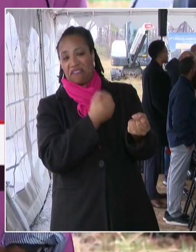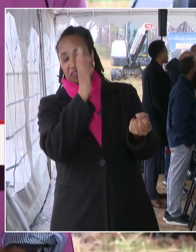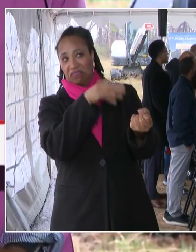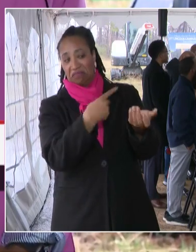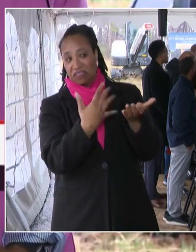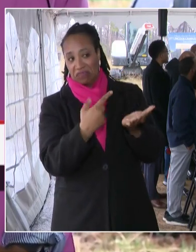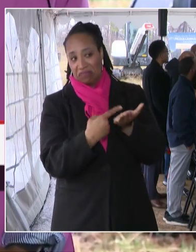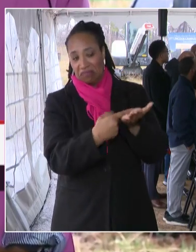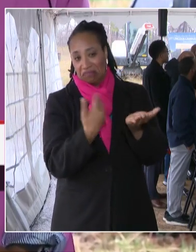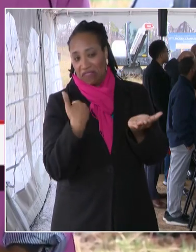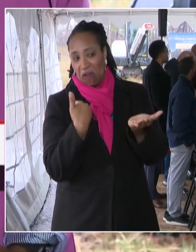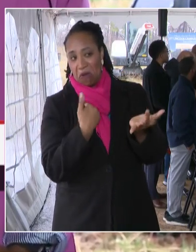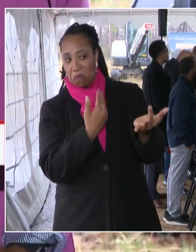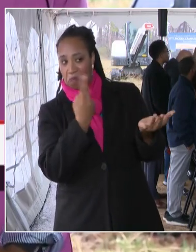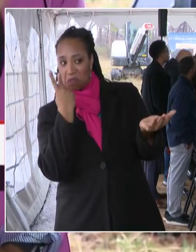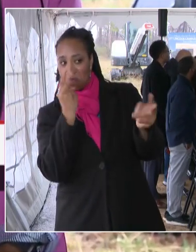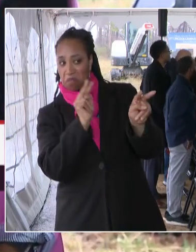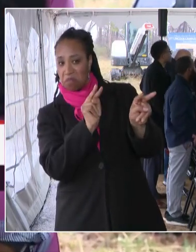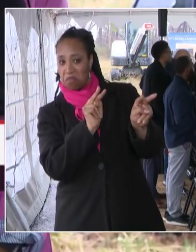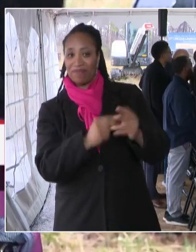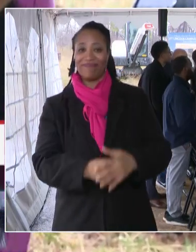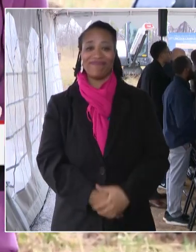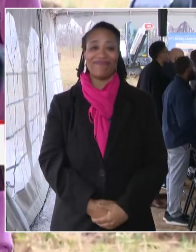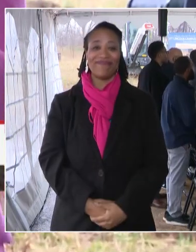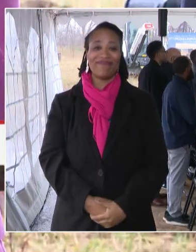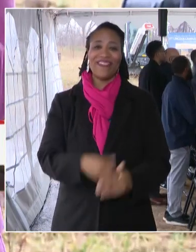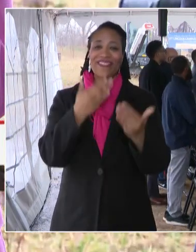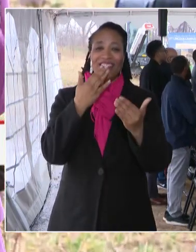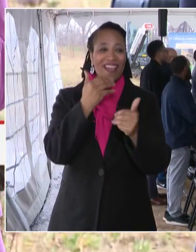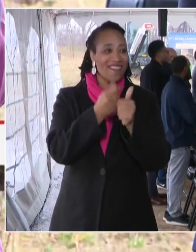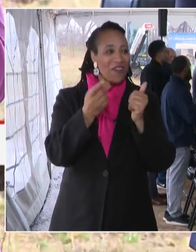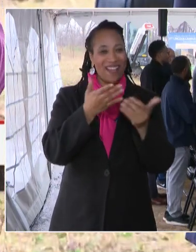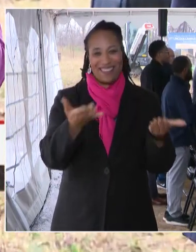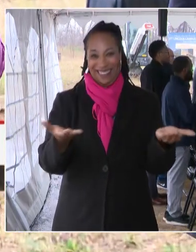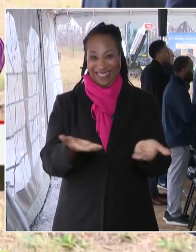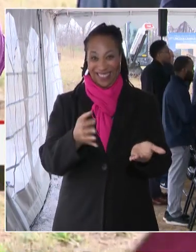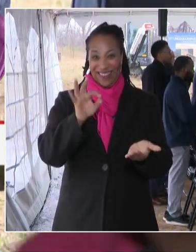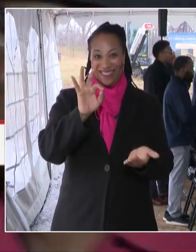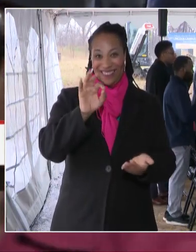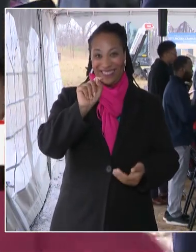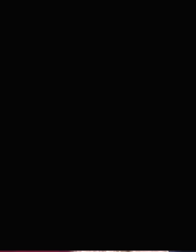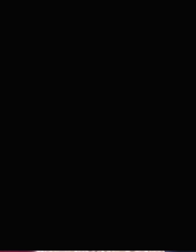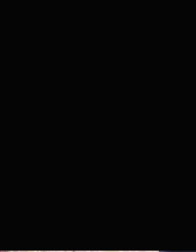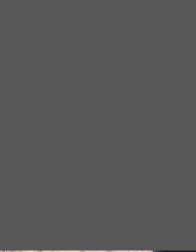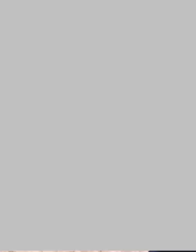the discussion. All right. Thank you, everybody. Thank you, Fort Lincoln.